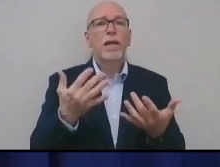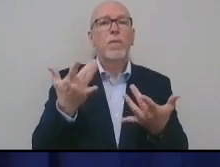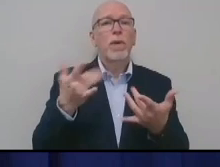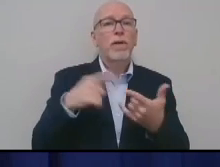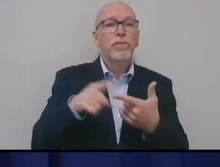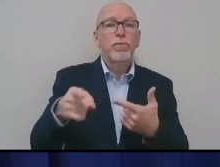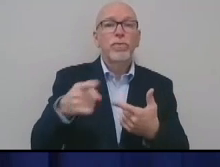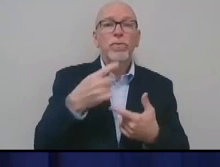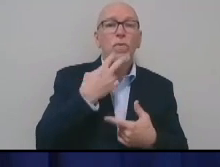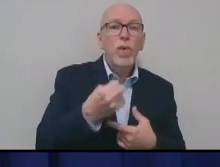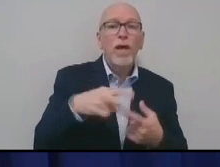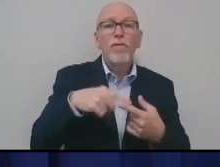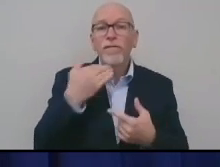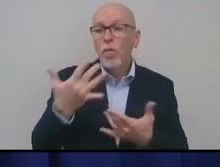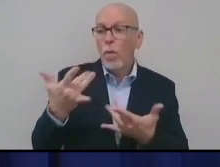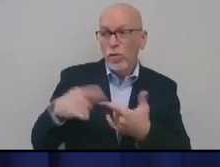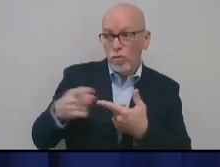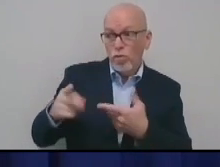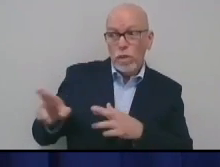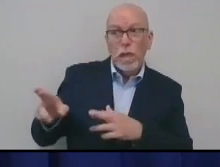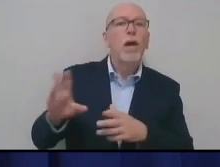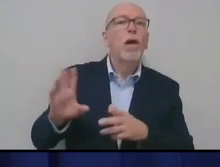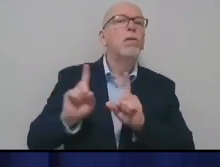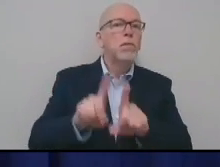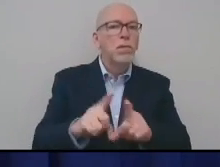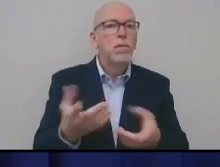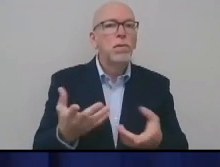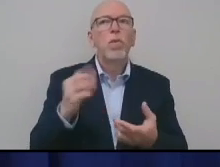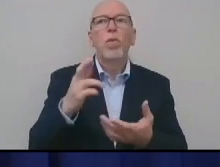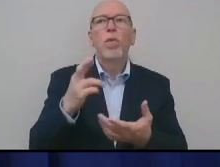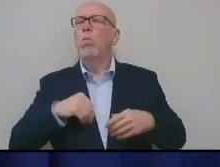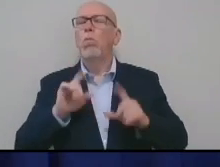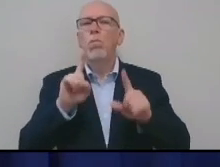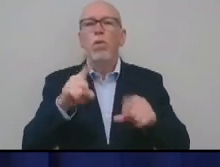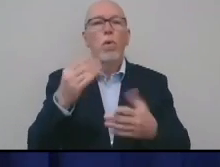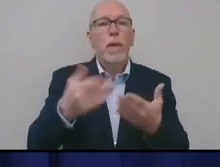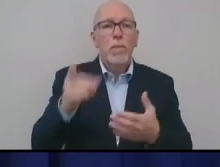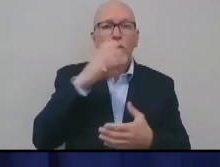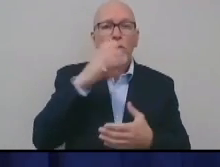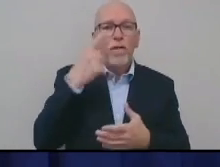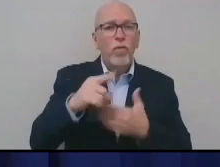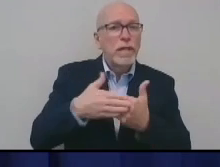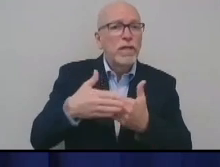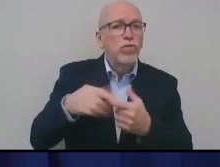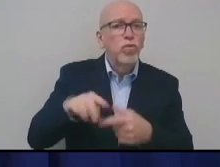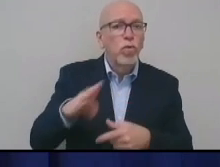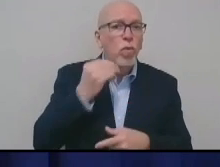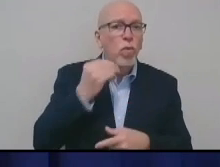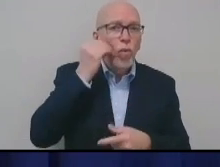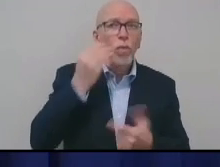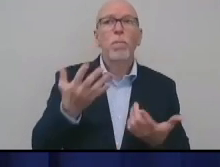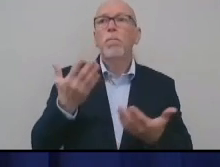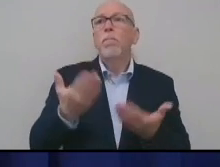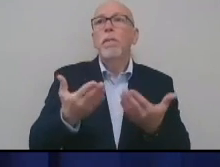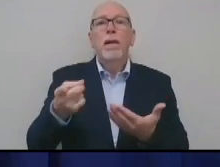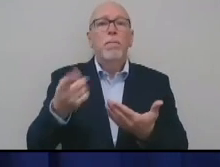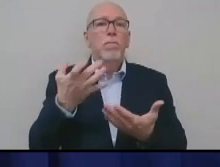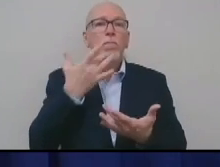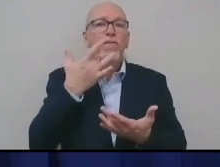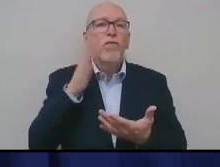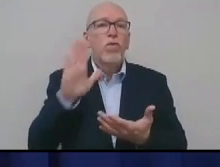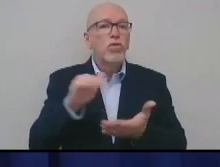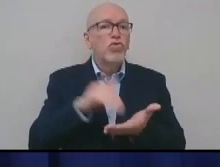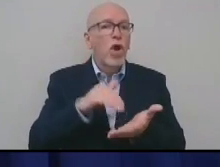15-year-old. Maybe they just need a little bit more, just a little more near to them, or maybe they wanted to get it from their primary care provider.